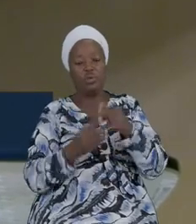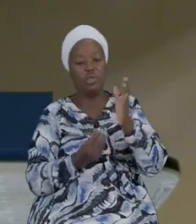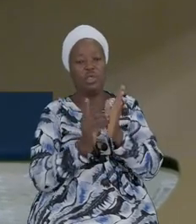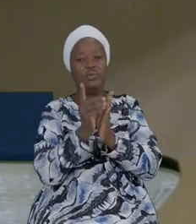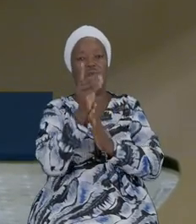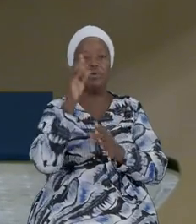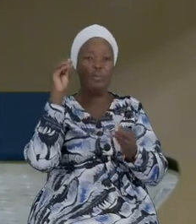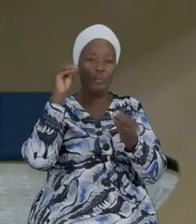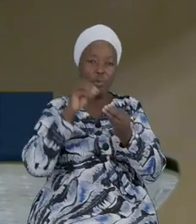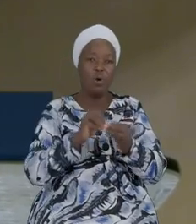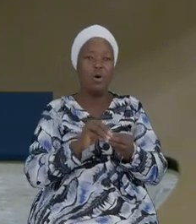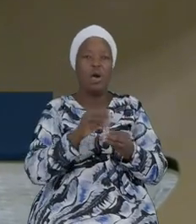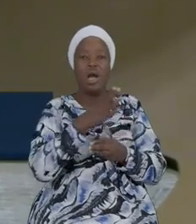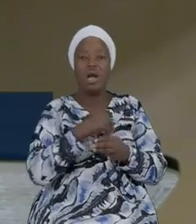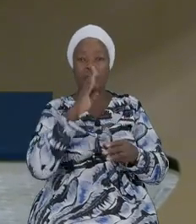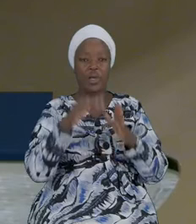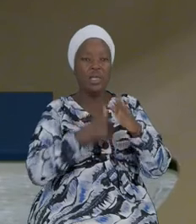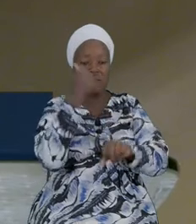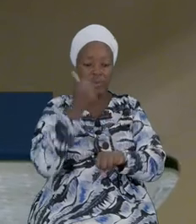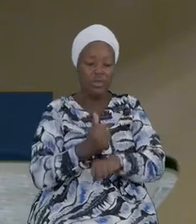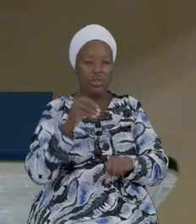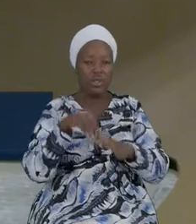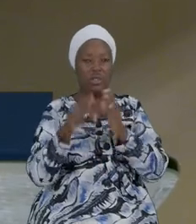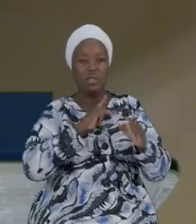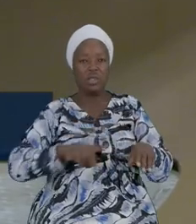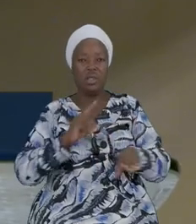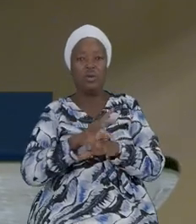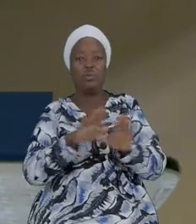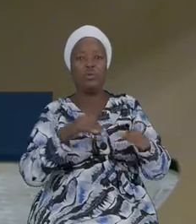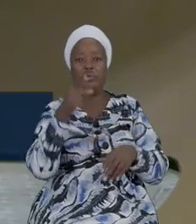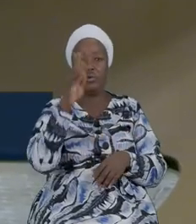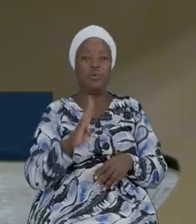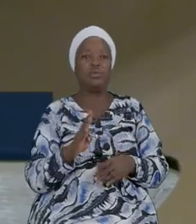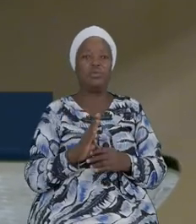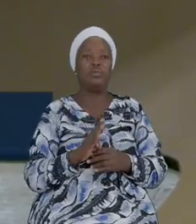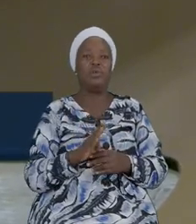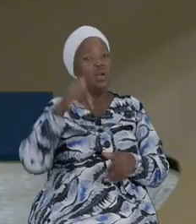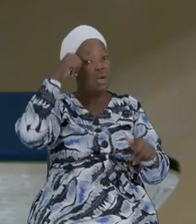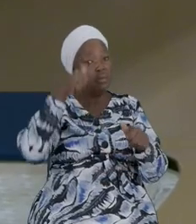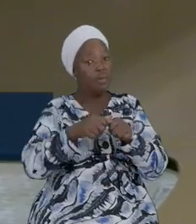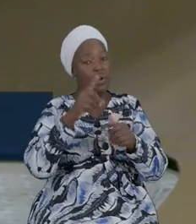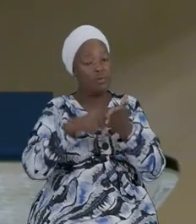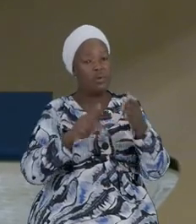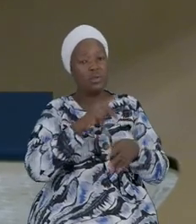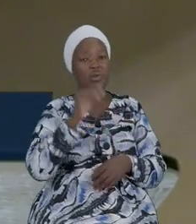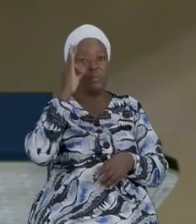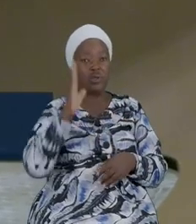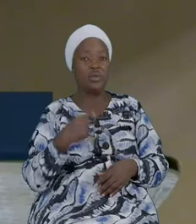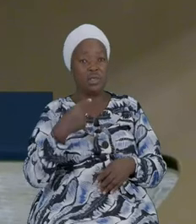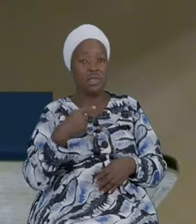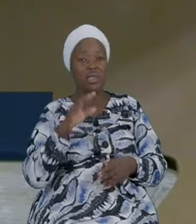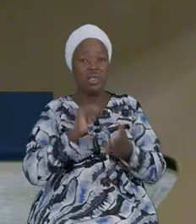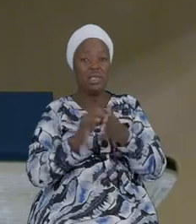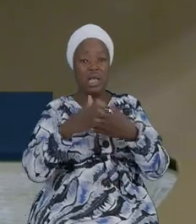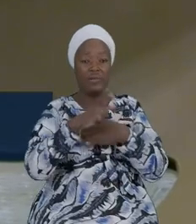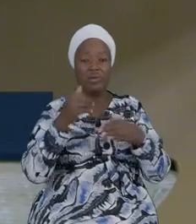more and be established in the kingdom of God. Remember what the pastor said, after you have made